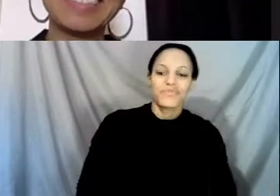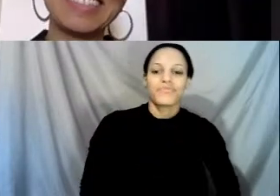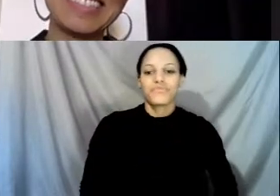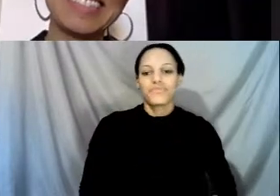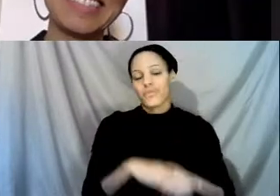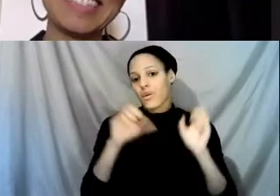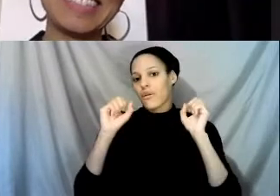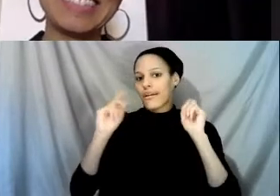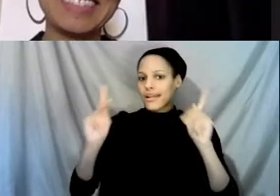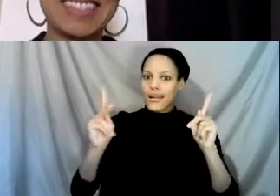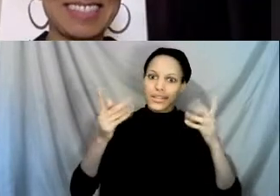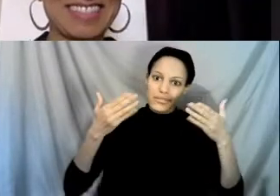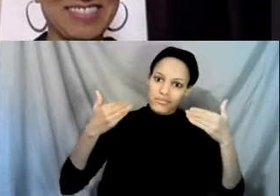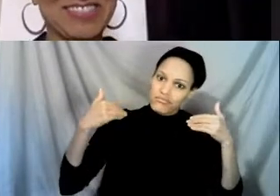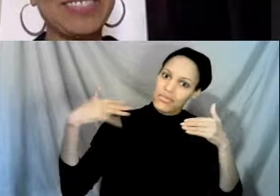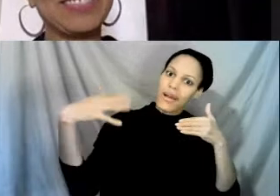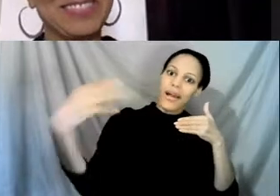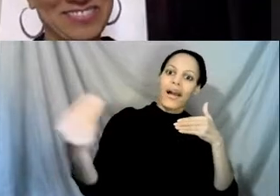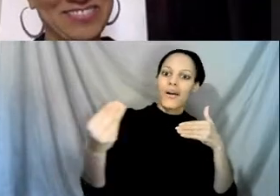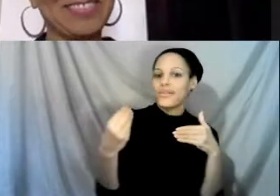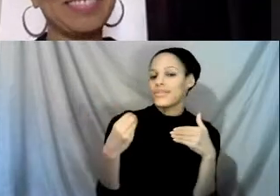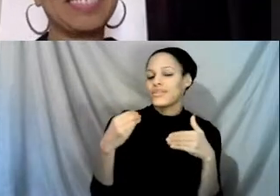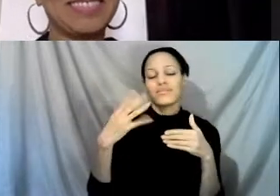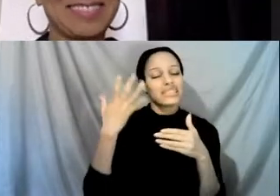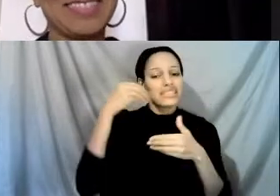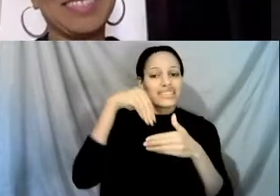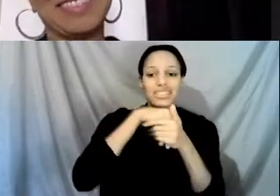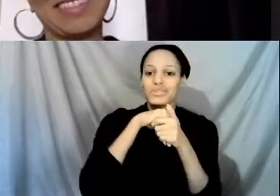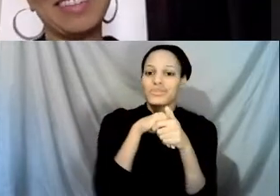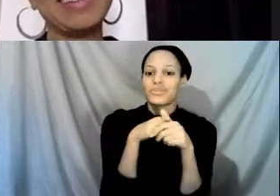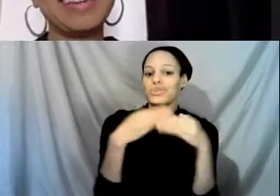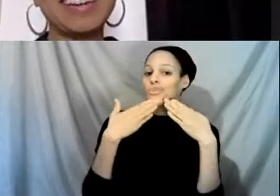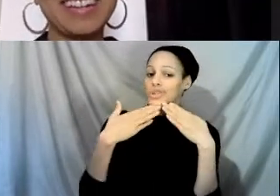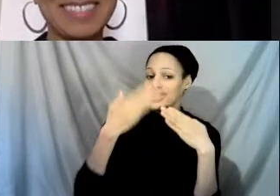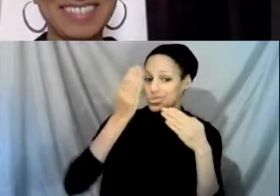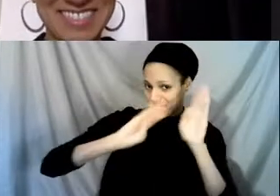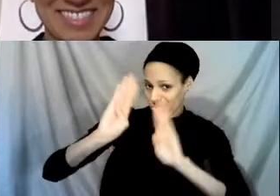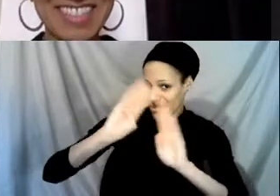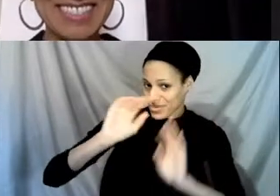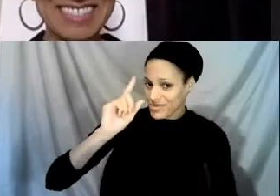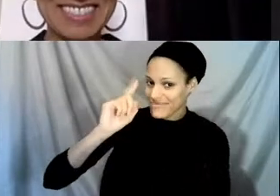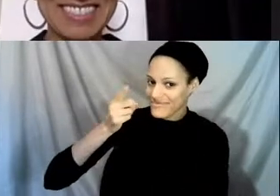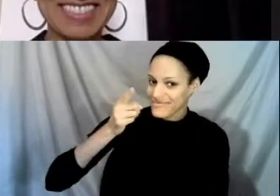always, going out there and get into some good trouble.